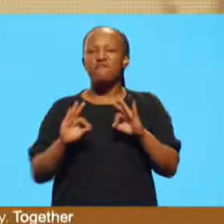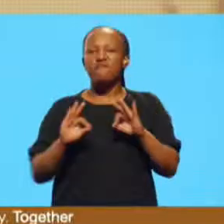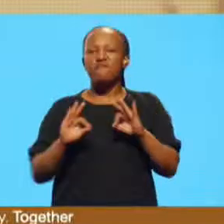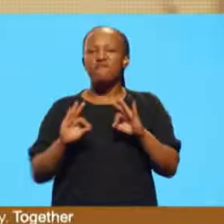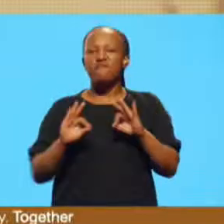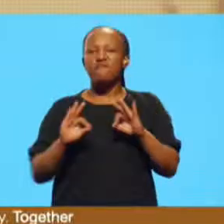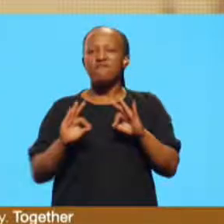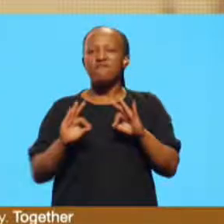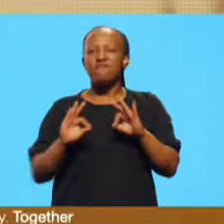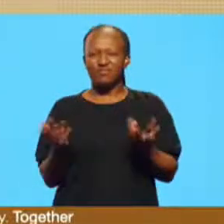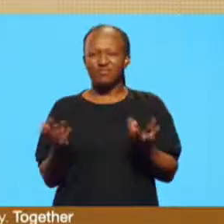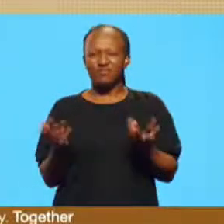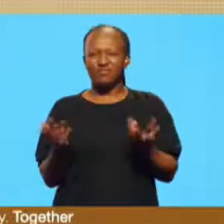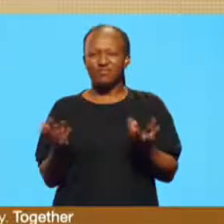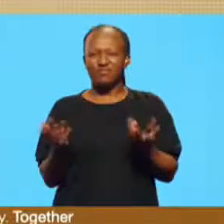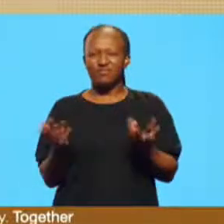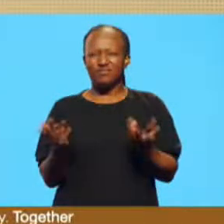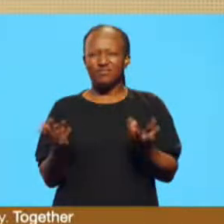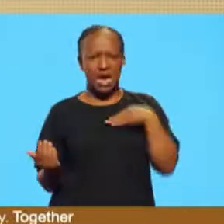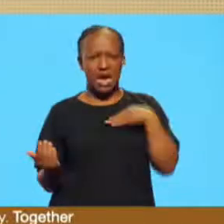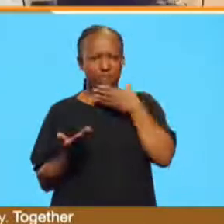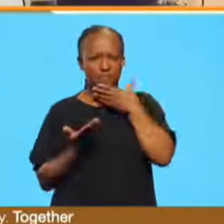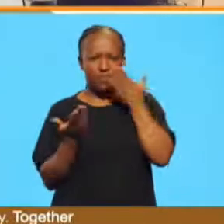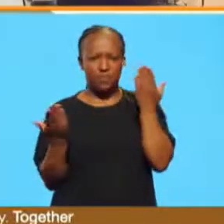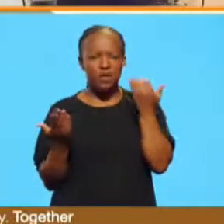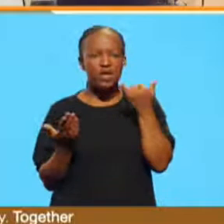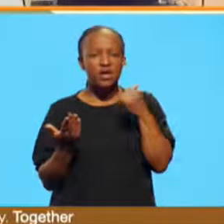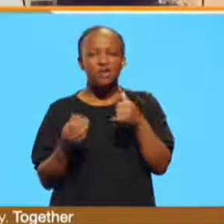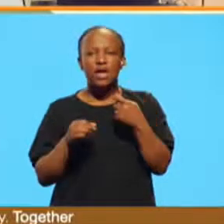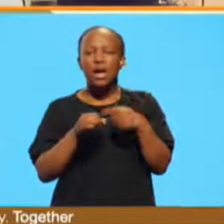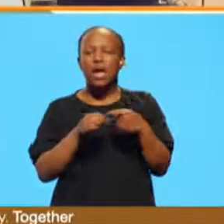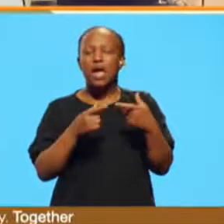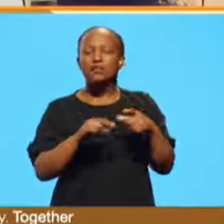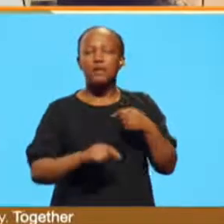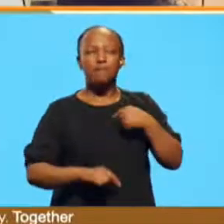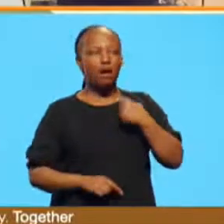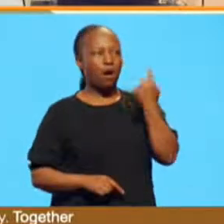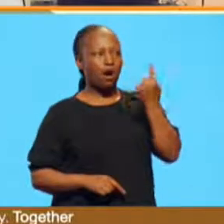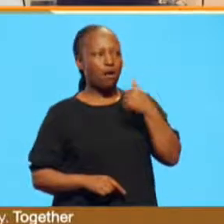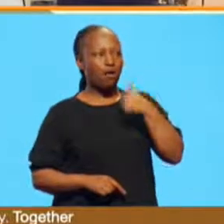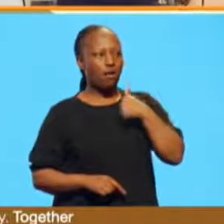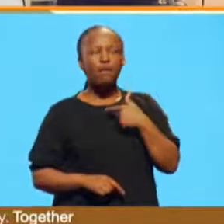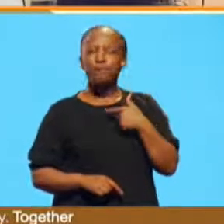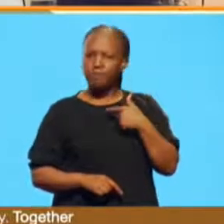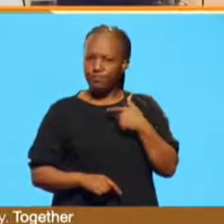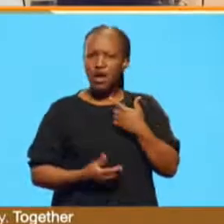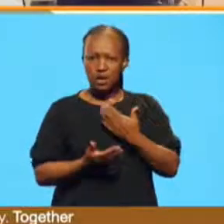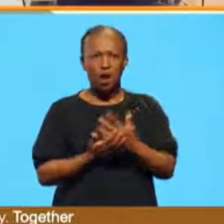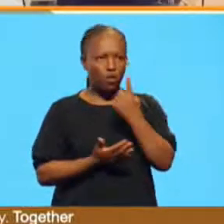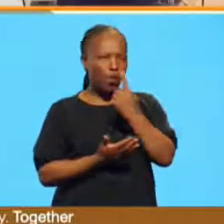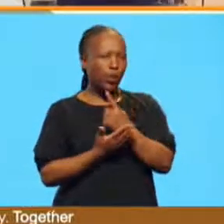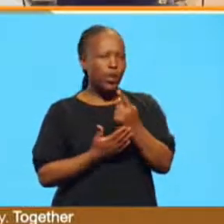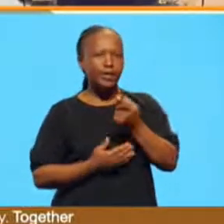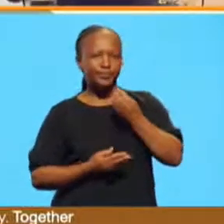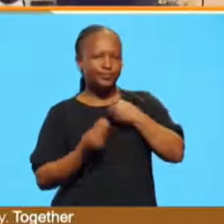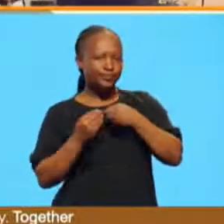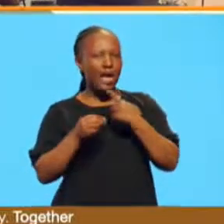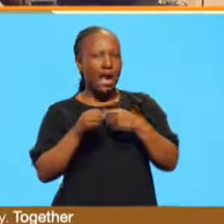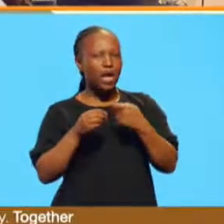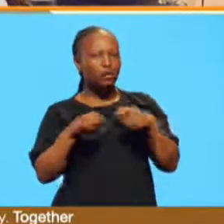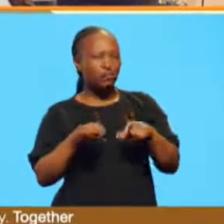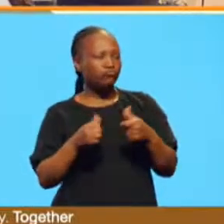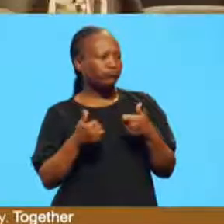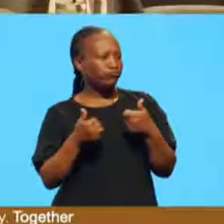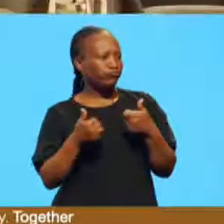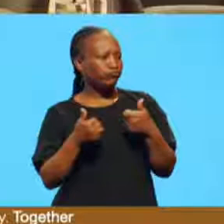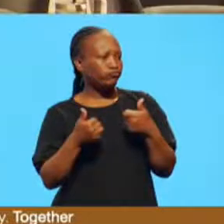really, it's not gonna be enough. Okay? If you're giving me 6 eggs and I'm alone, then I can eat the 6 eggs for a week. You get what I'm saying? So equity says